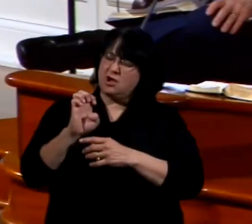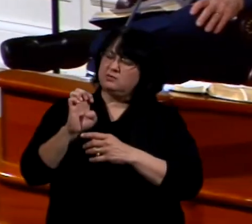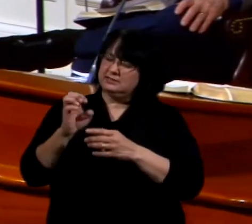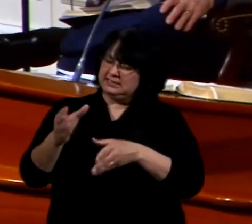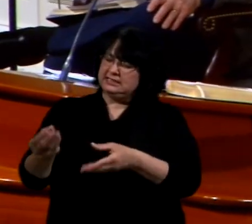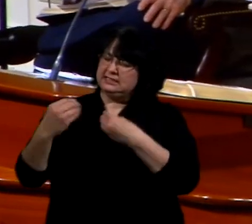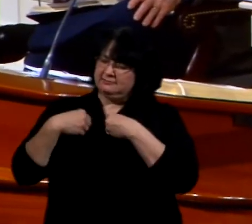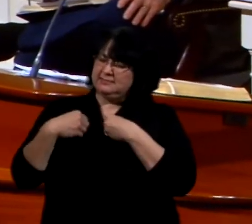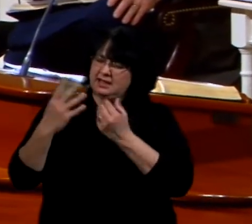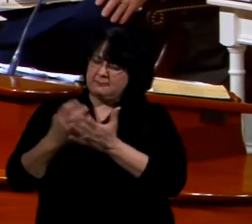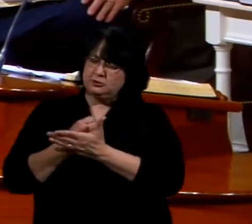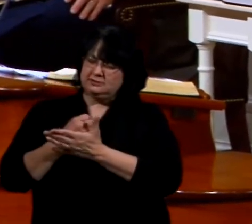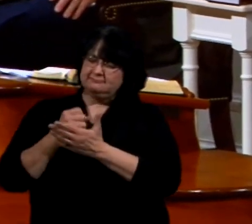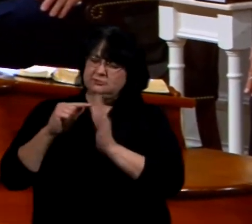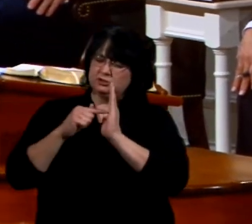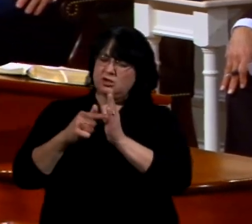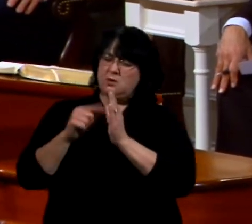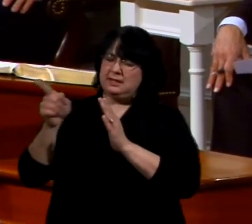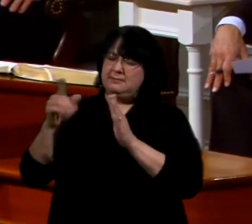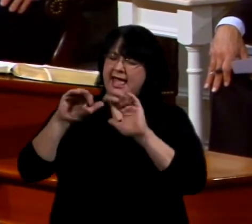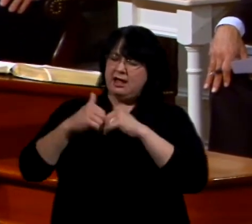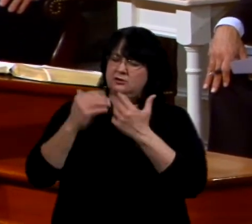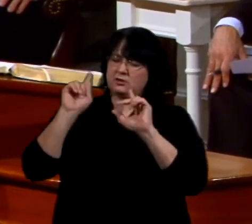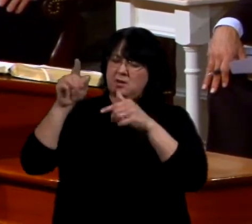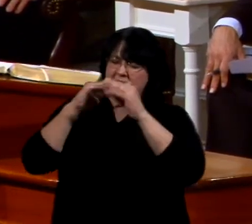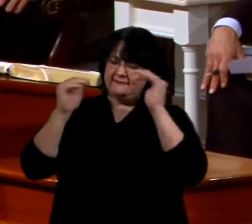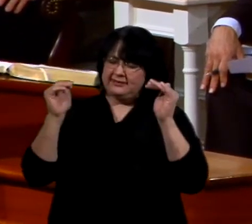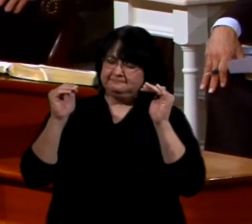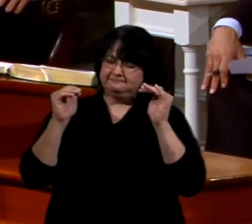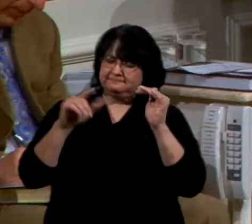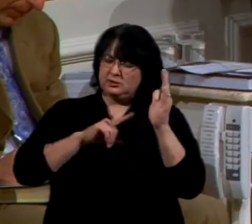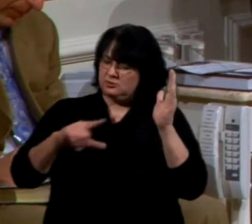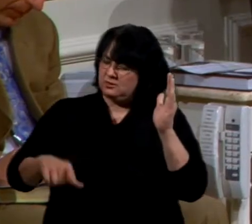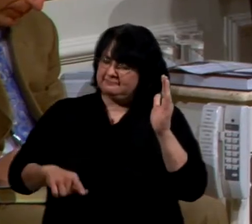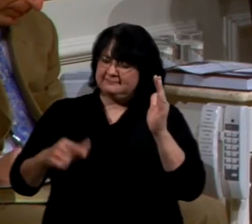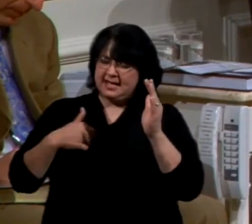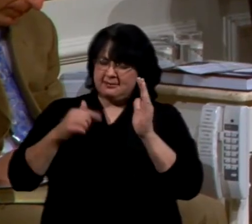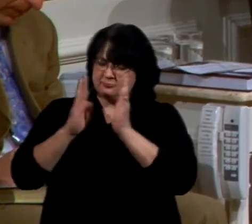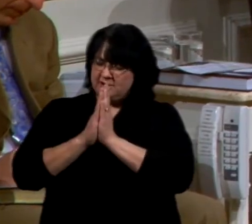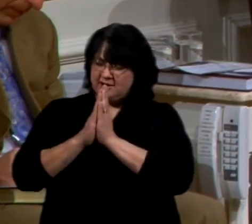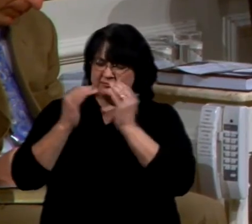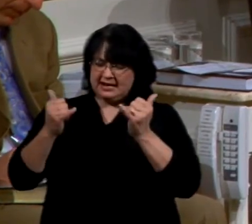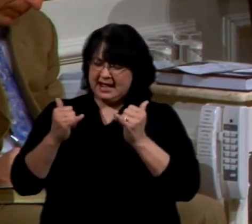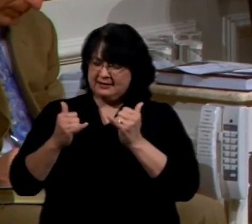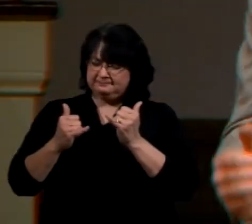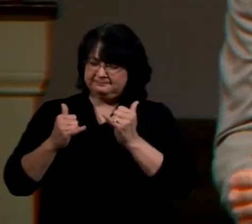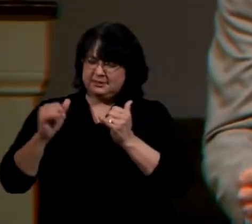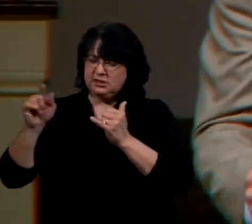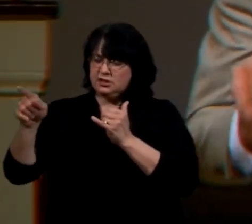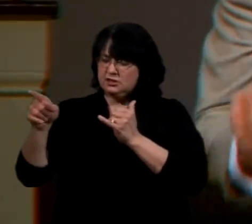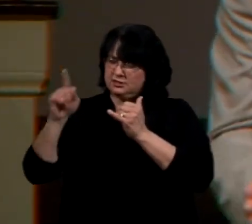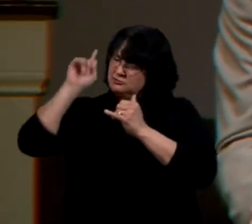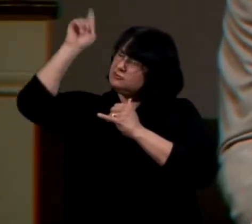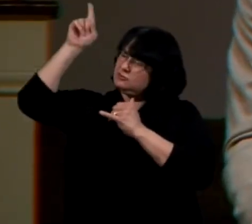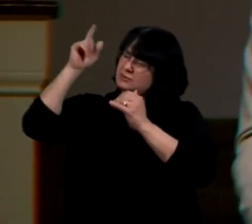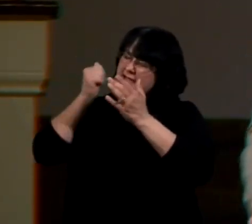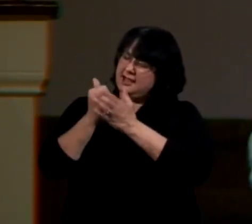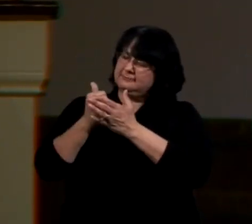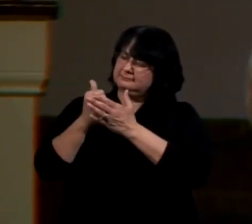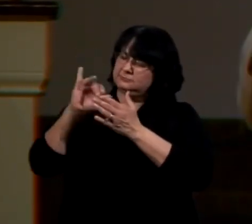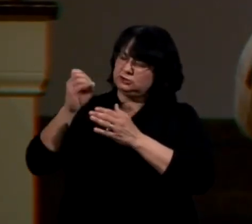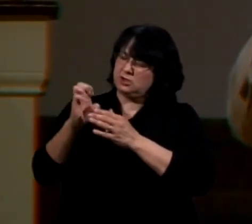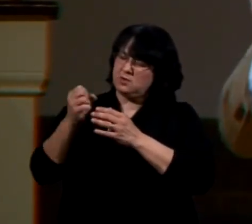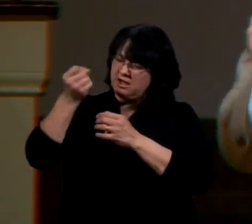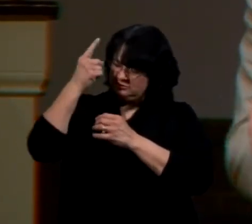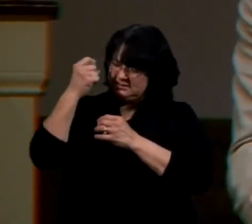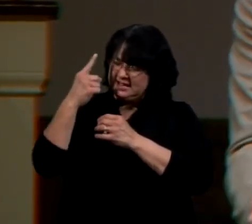me the opportunity to show him how he can go to heaven. And Lord, I pray right now that you help Joe understand, and